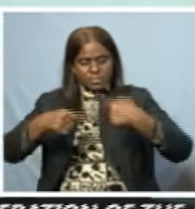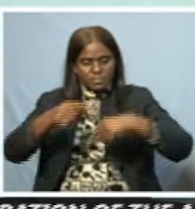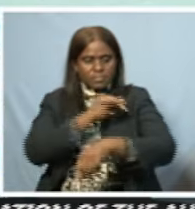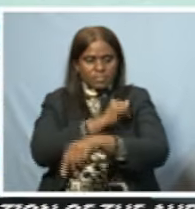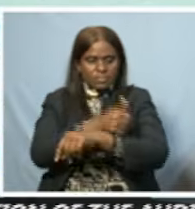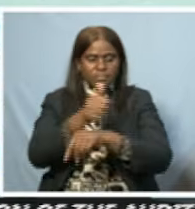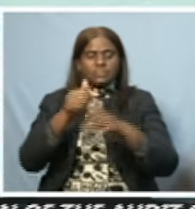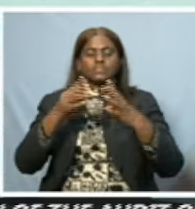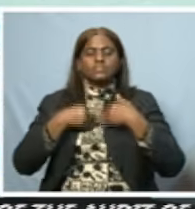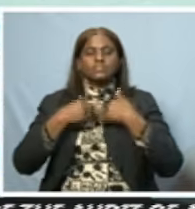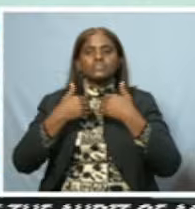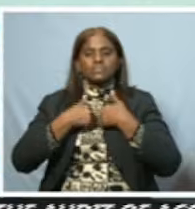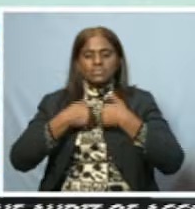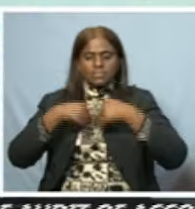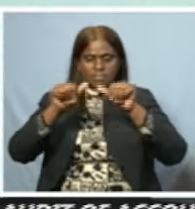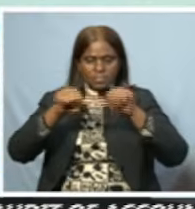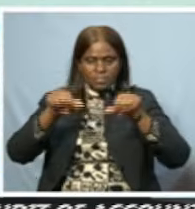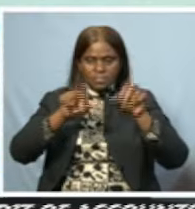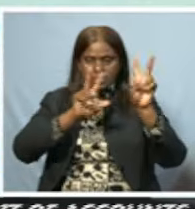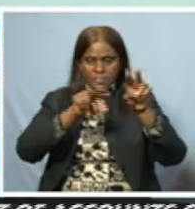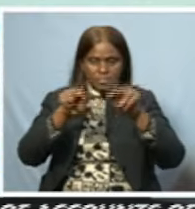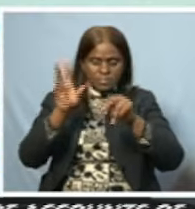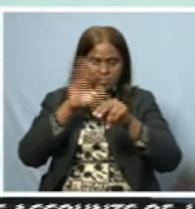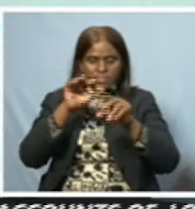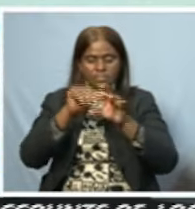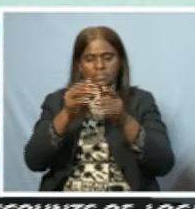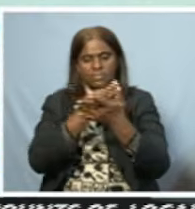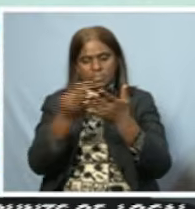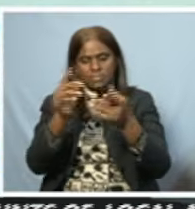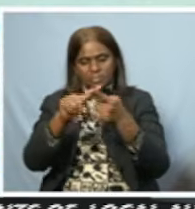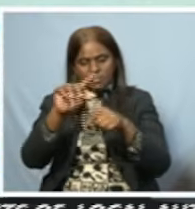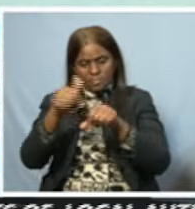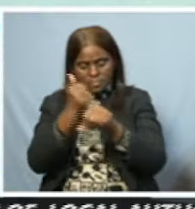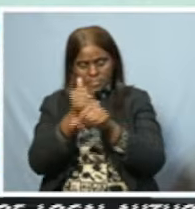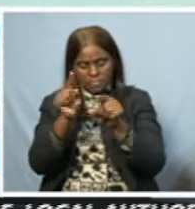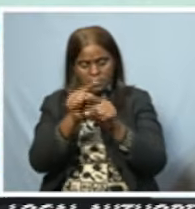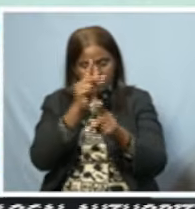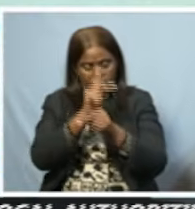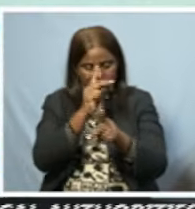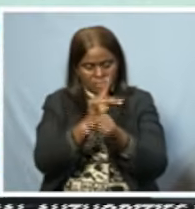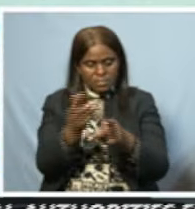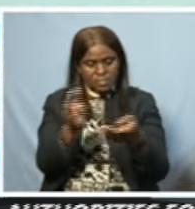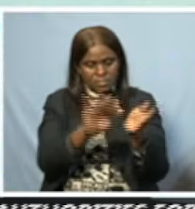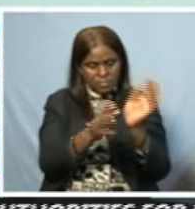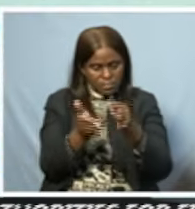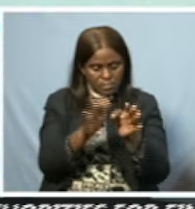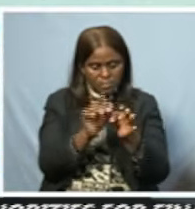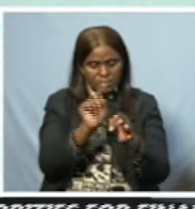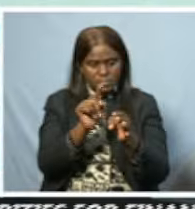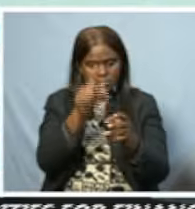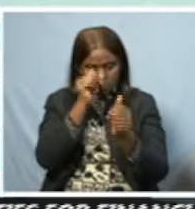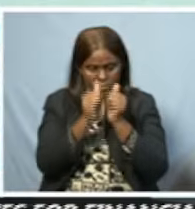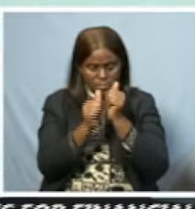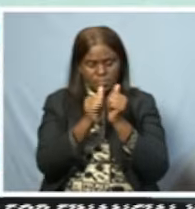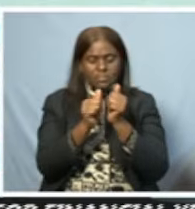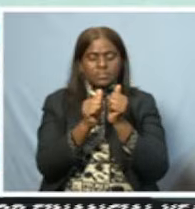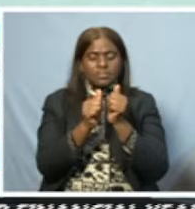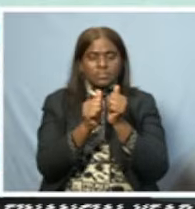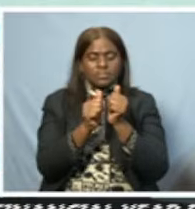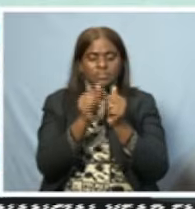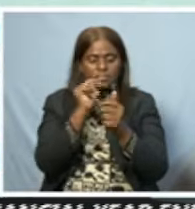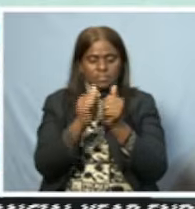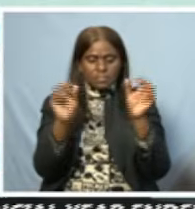authority acknowledges the auditor's observation in failure to establish and maintain cemeteries. This was due